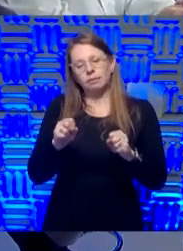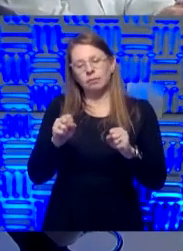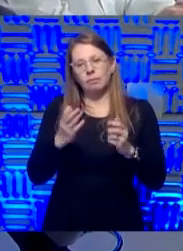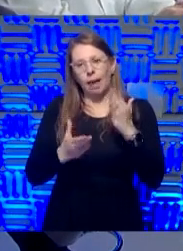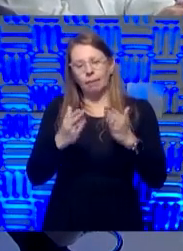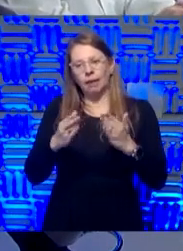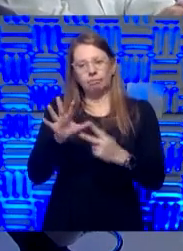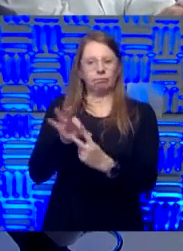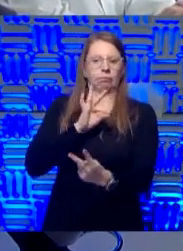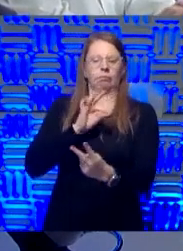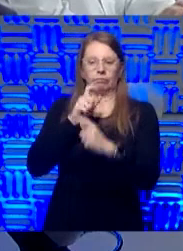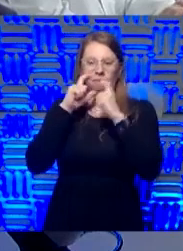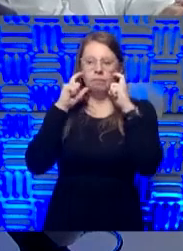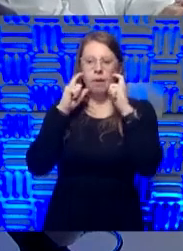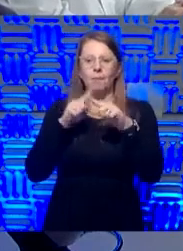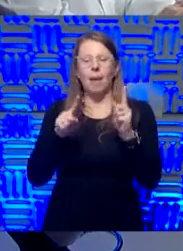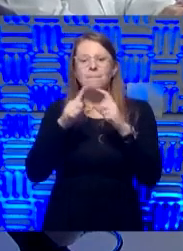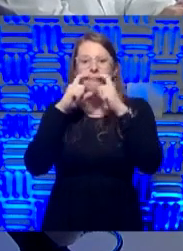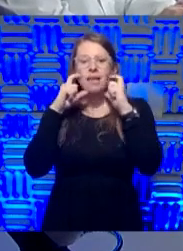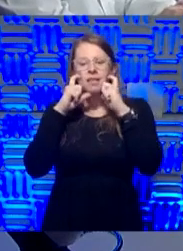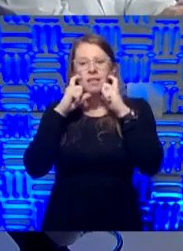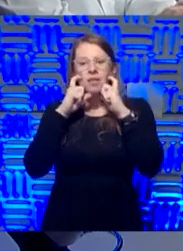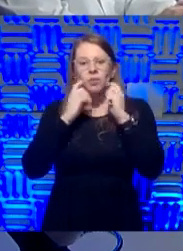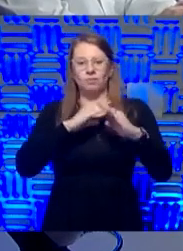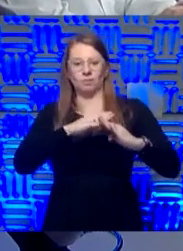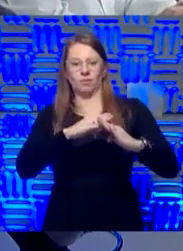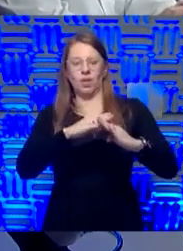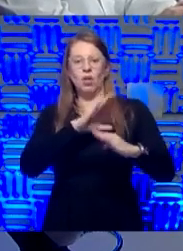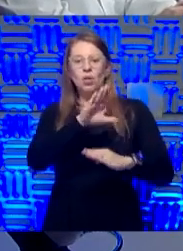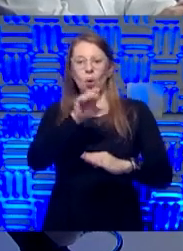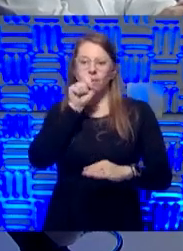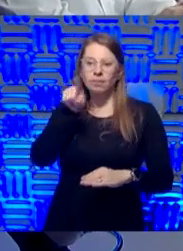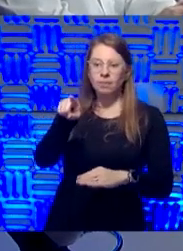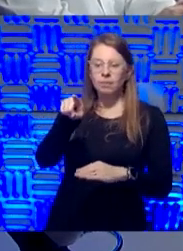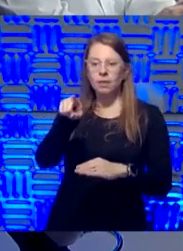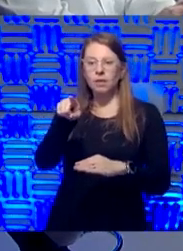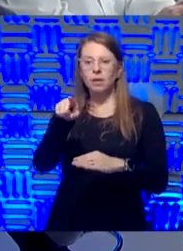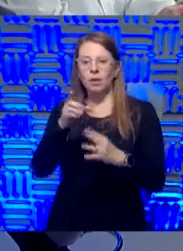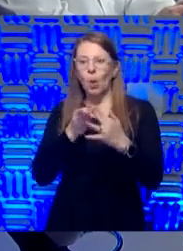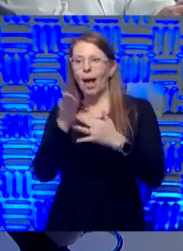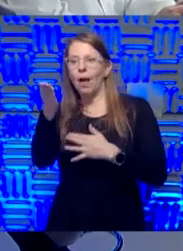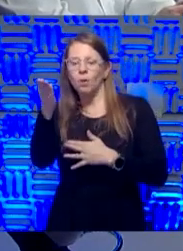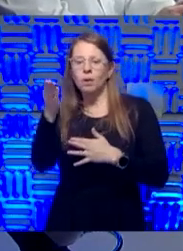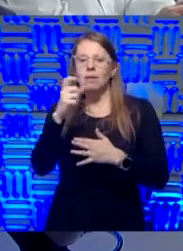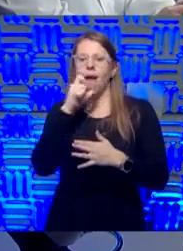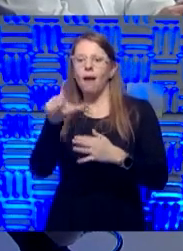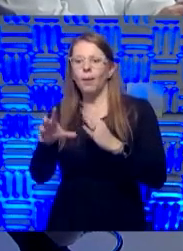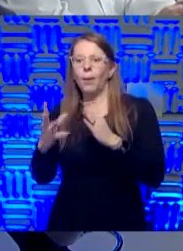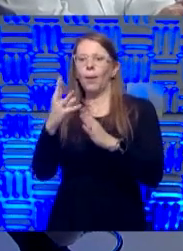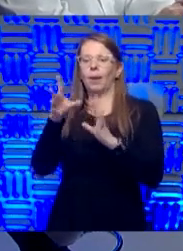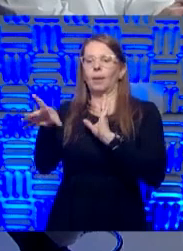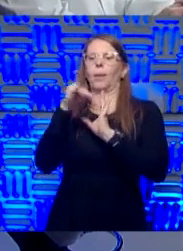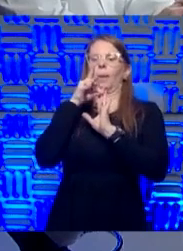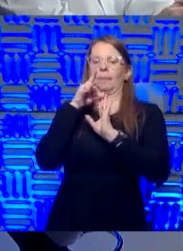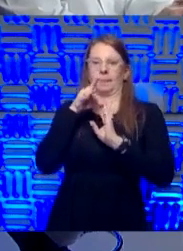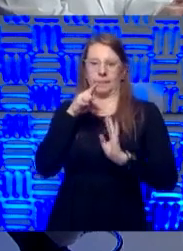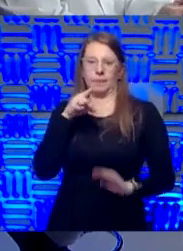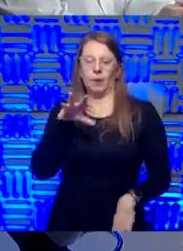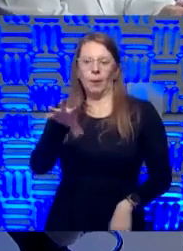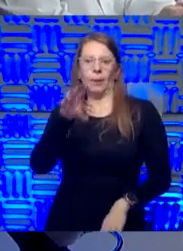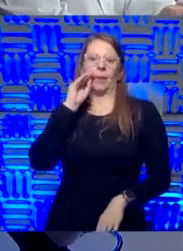disease. But otherwise, masks are to prevent your secretions from going out, Right. not to have them come into you. Now, you can wear an